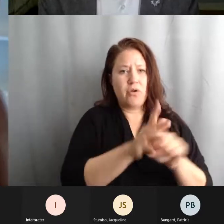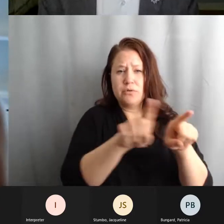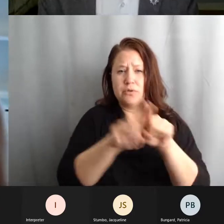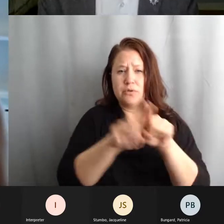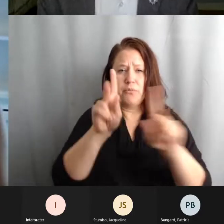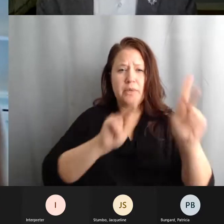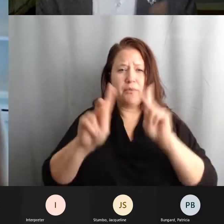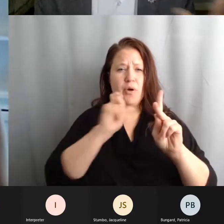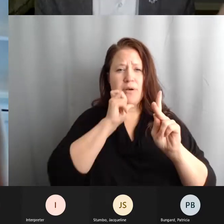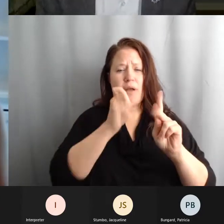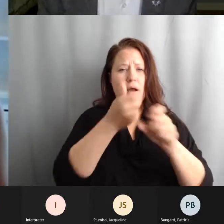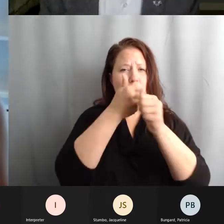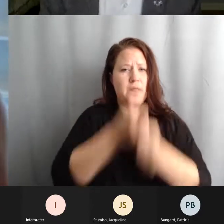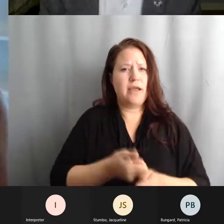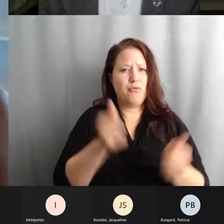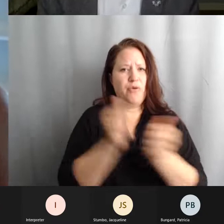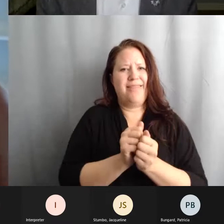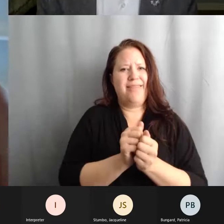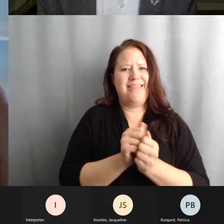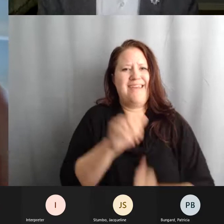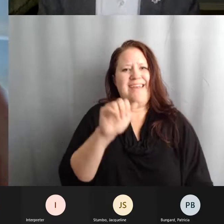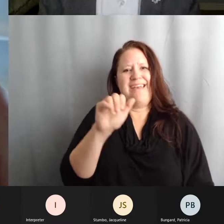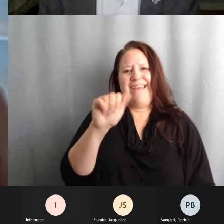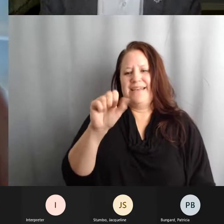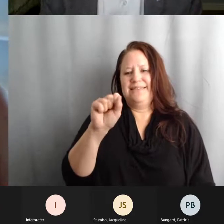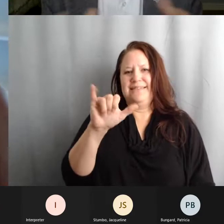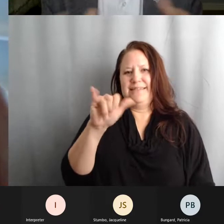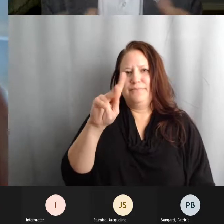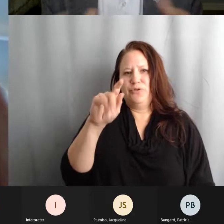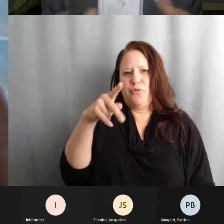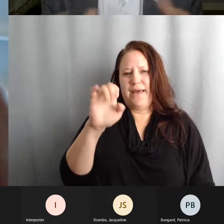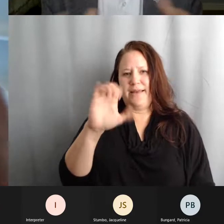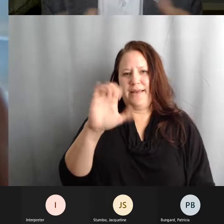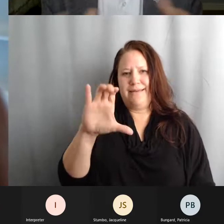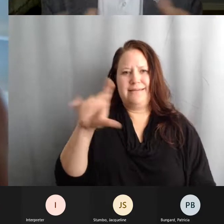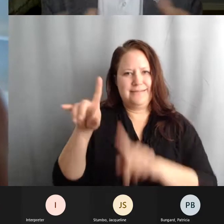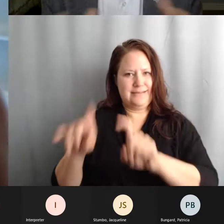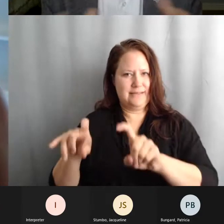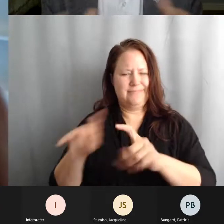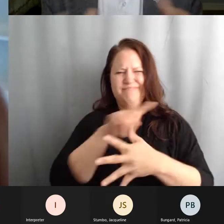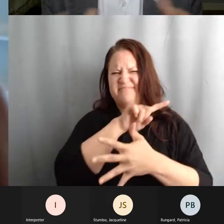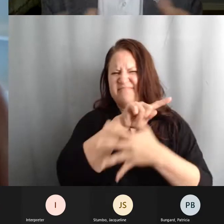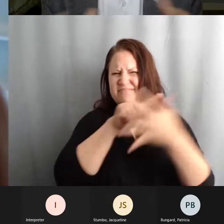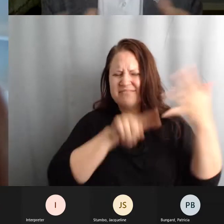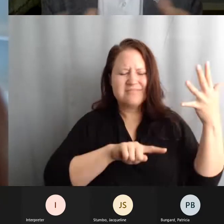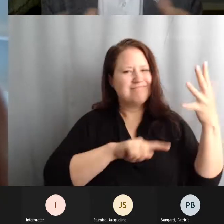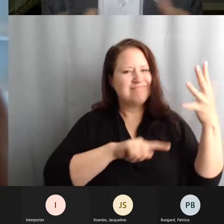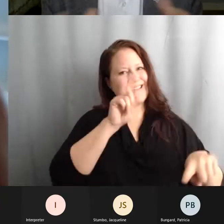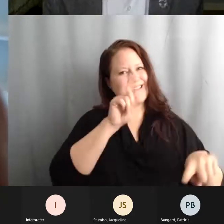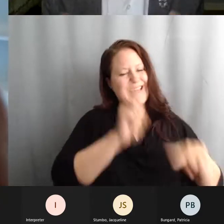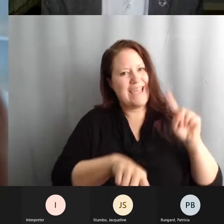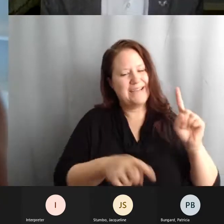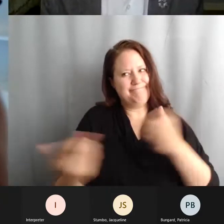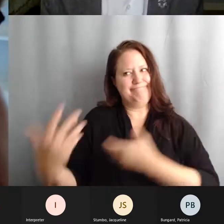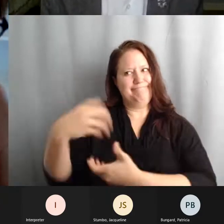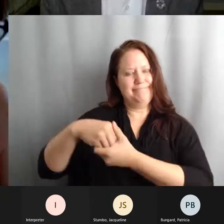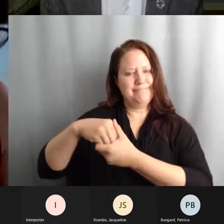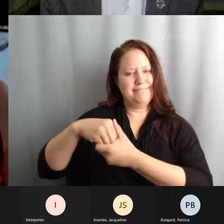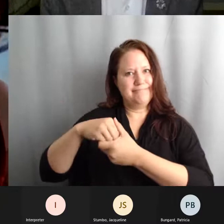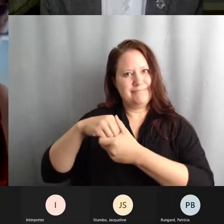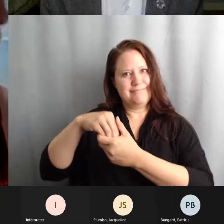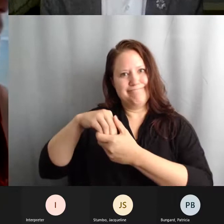with asymptomatic testing, which we talked a little bit about earlier. So all of those folks will be unable to engage in campus activities and